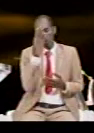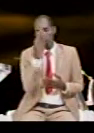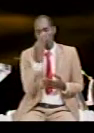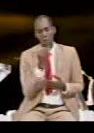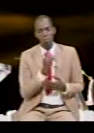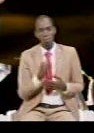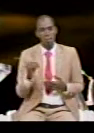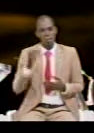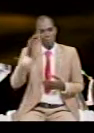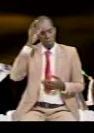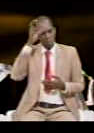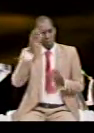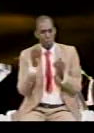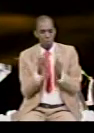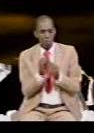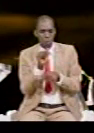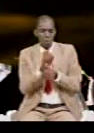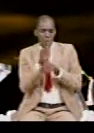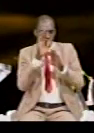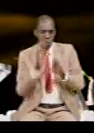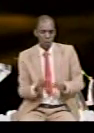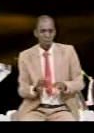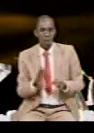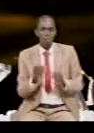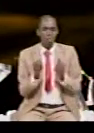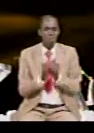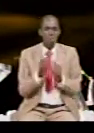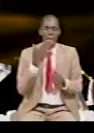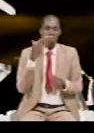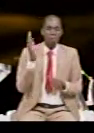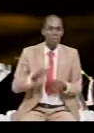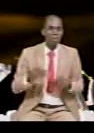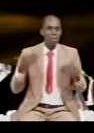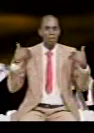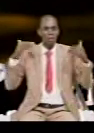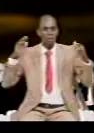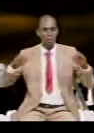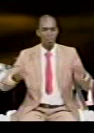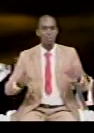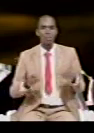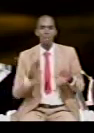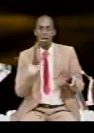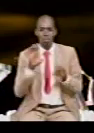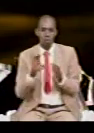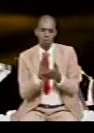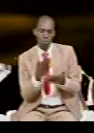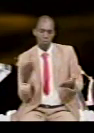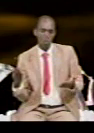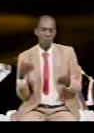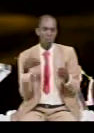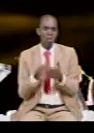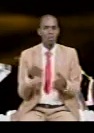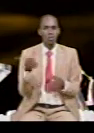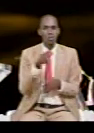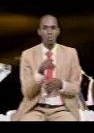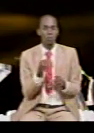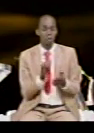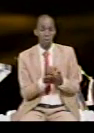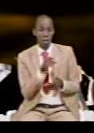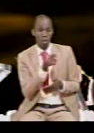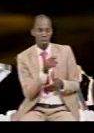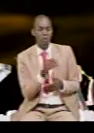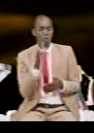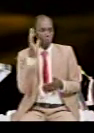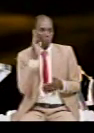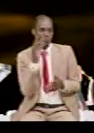his cohort with his evil angels, they were planning, they mentioned your name. They said, that guy, Peter, we are going to get him